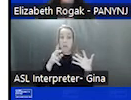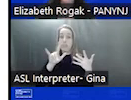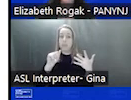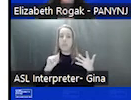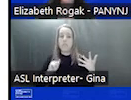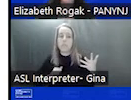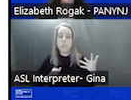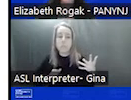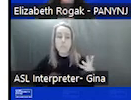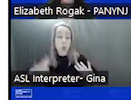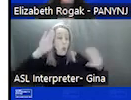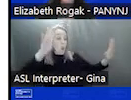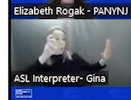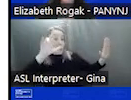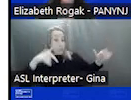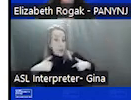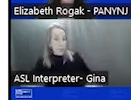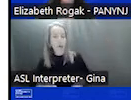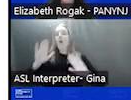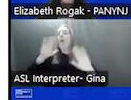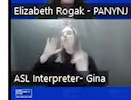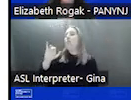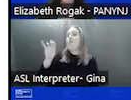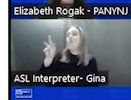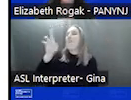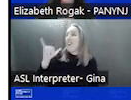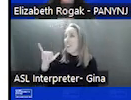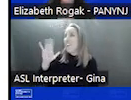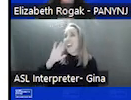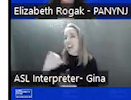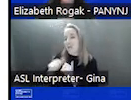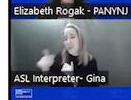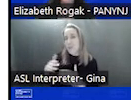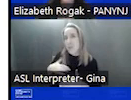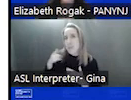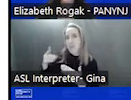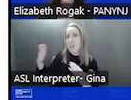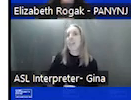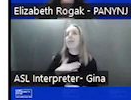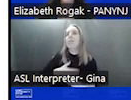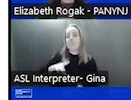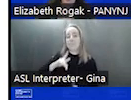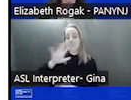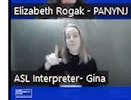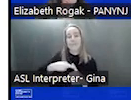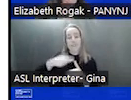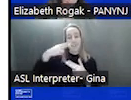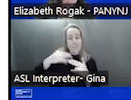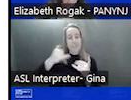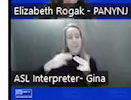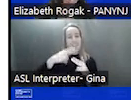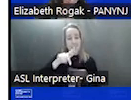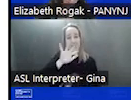I'm here. Oh, Mary Flaherty. Hi, how are you? We're glad Hi. you're here. You could please state and spell your first and last name for us, and then I'll begin to time you.